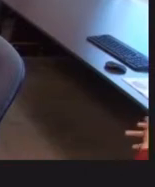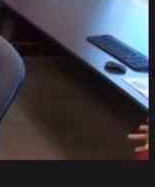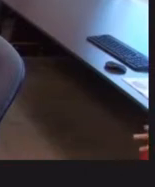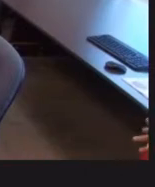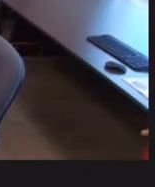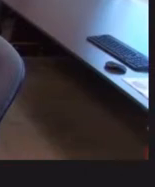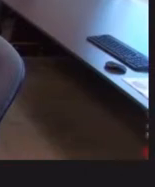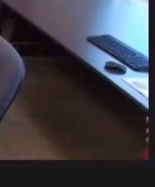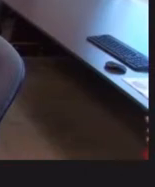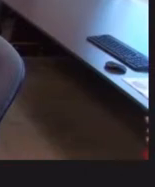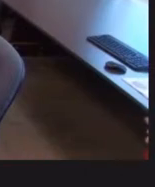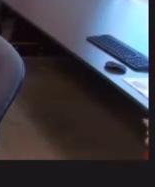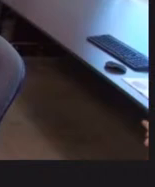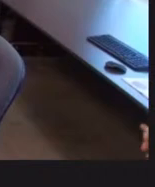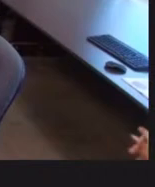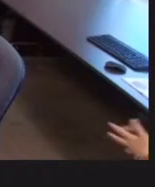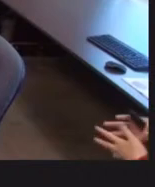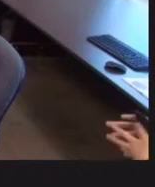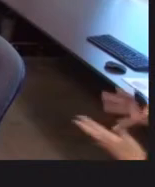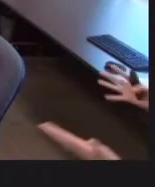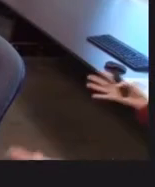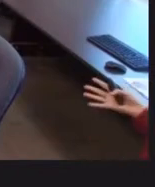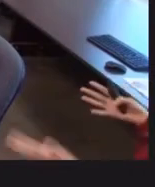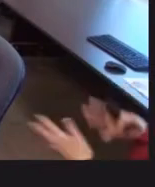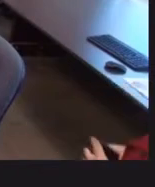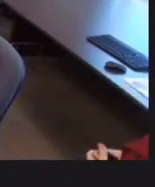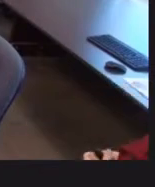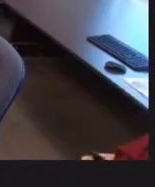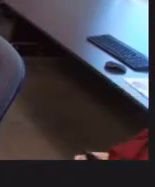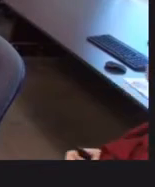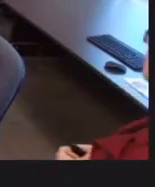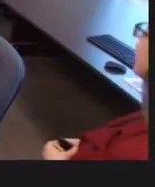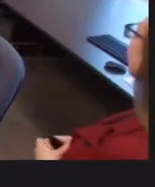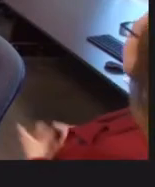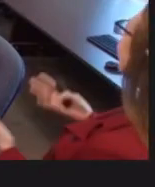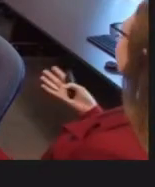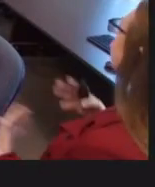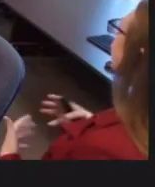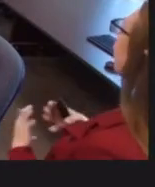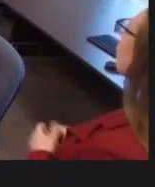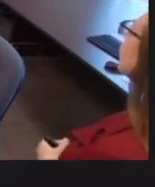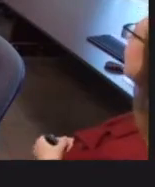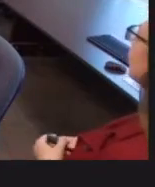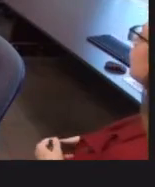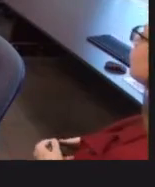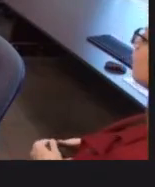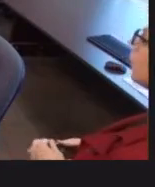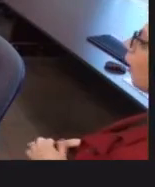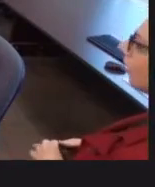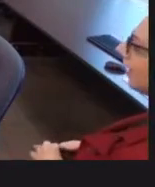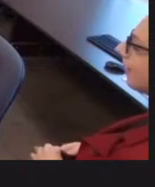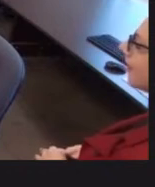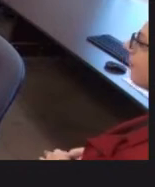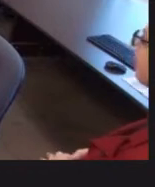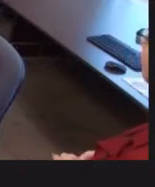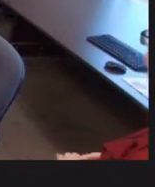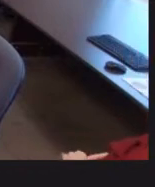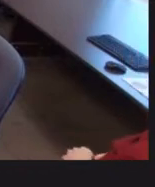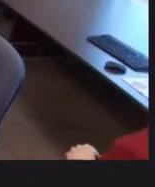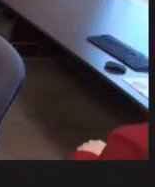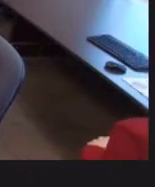the ideal accreditation model look like so we'll give you about 10 minutes and then we'll ask you again to share out what you've heard from your